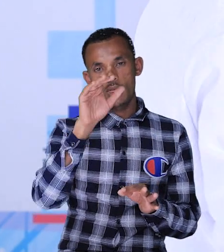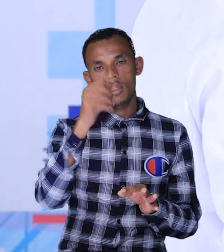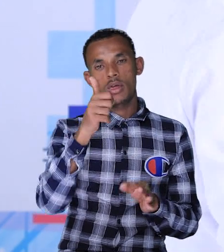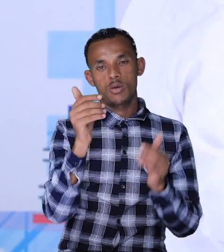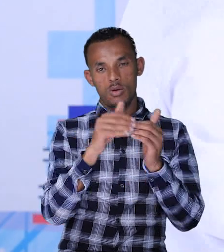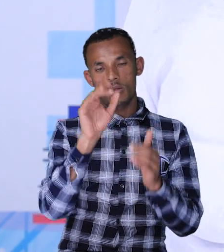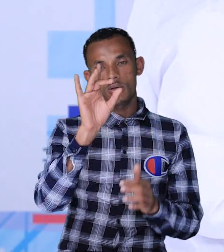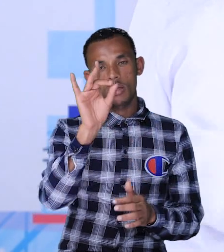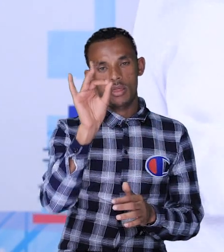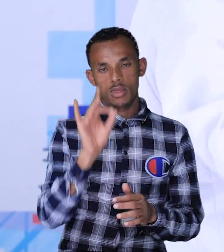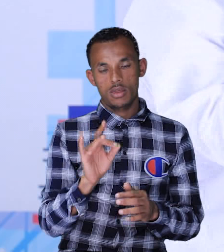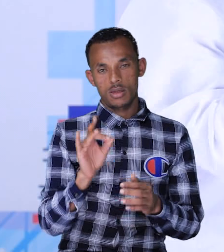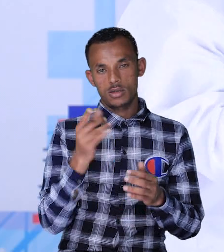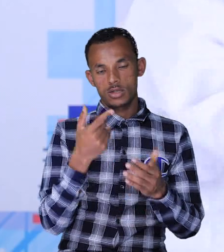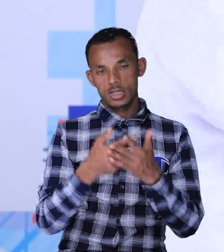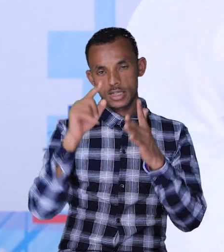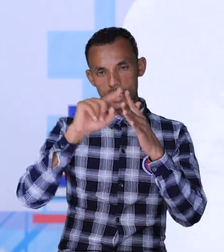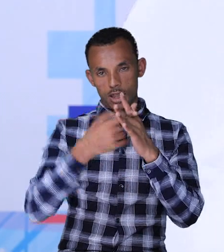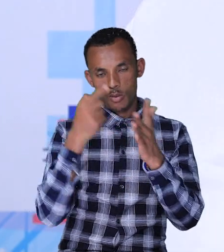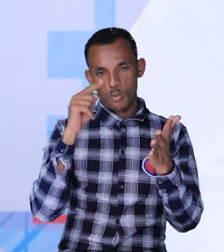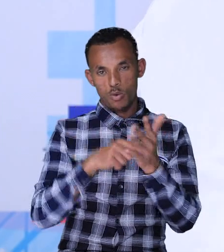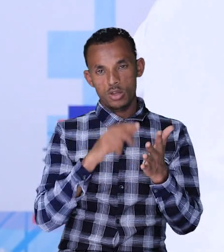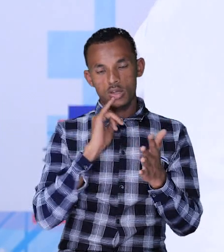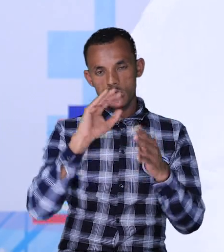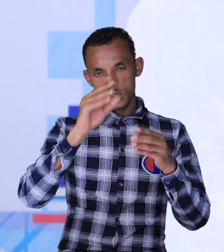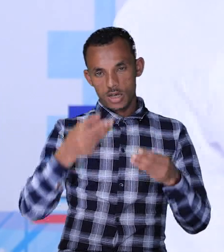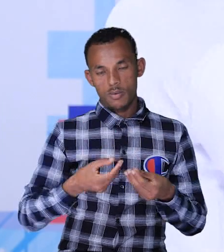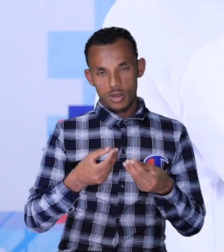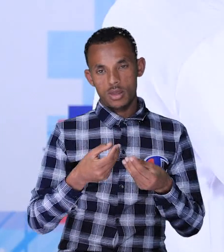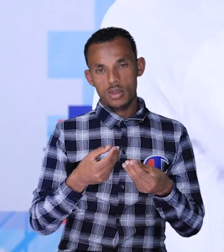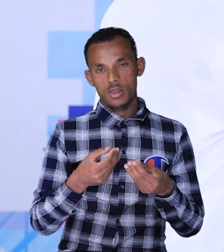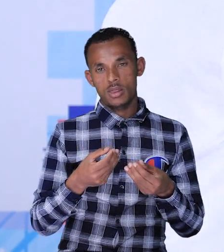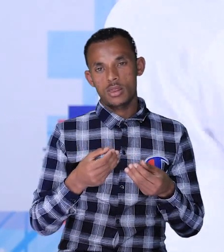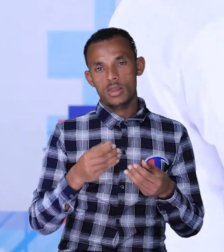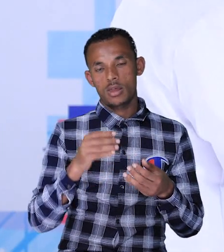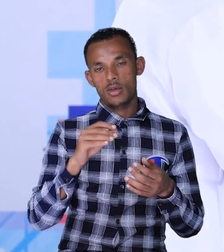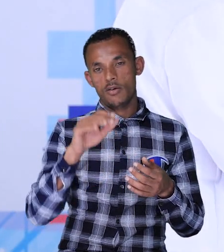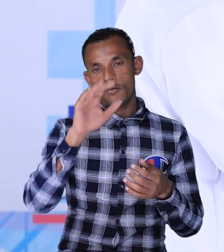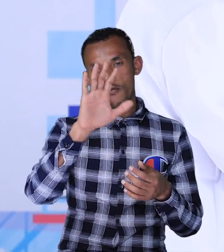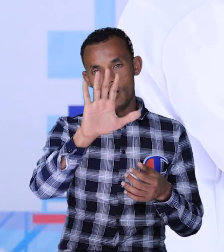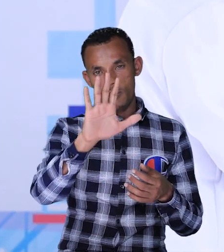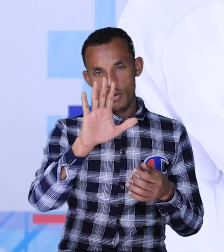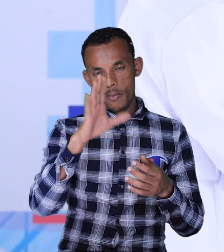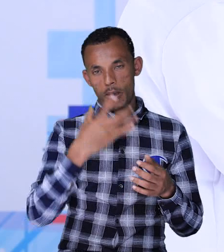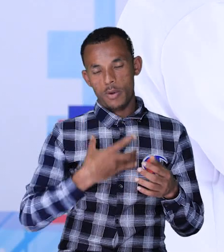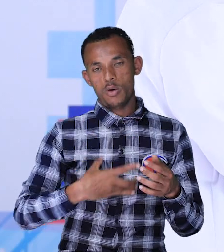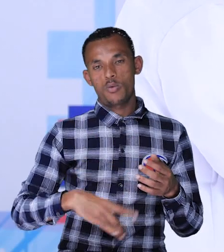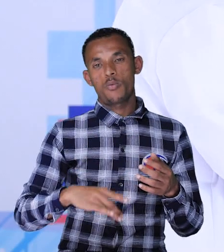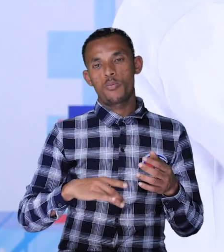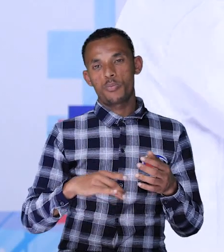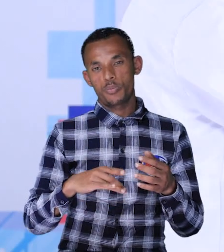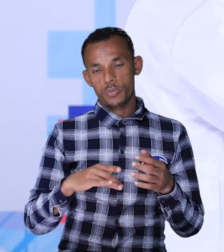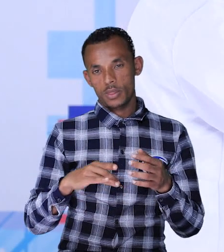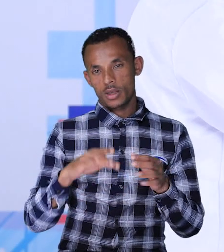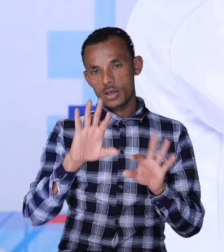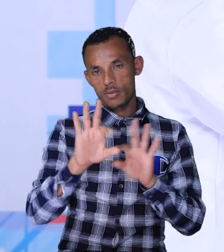So the starting point is given, the starting sample is given to be, it is 5, this is a member of sample, arbitrarily chosen.